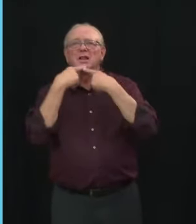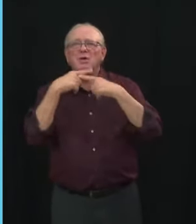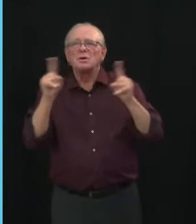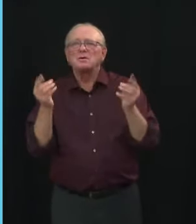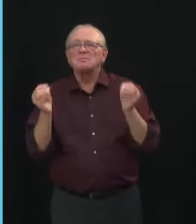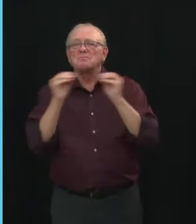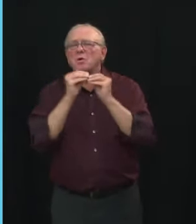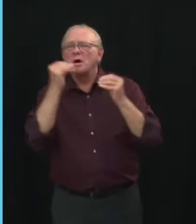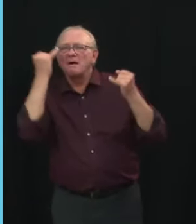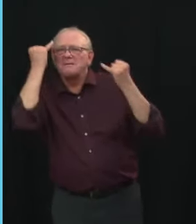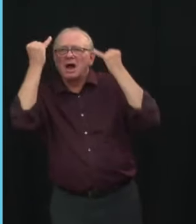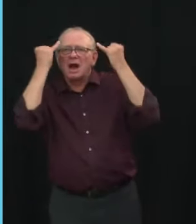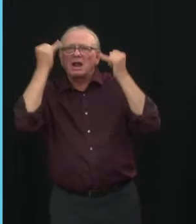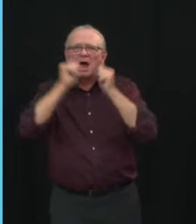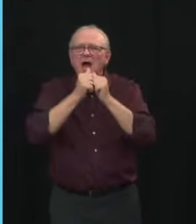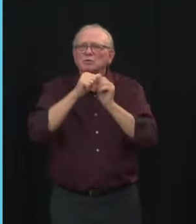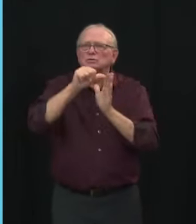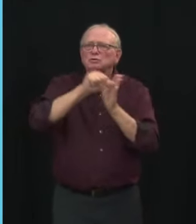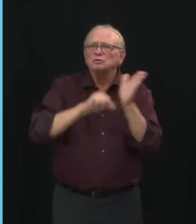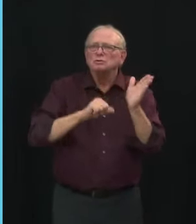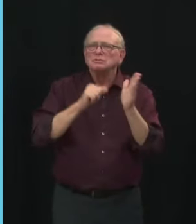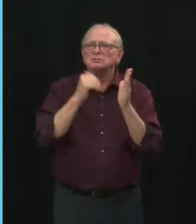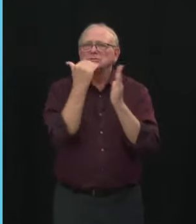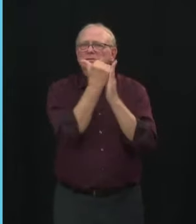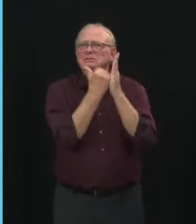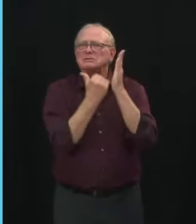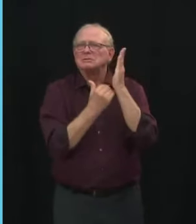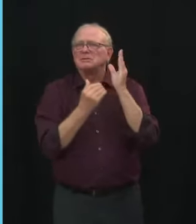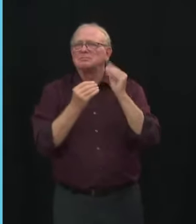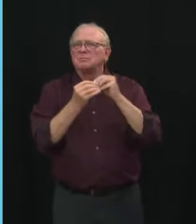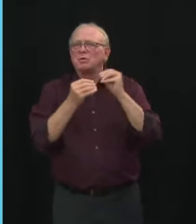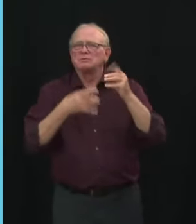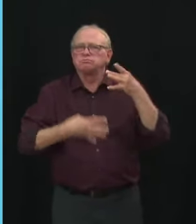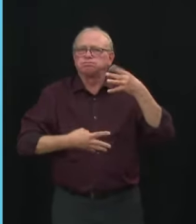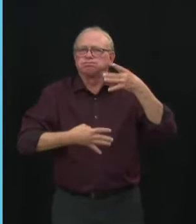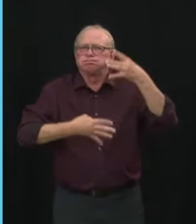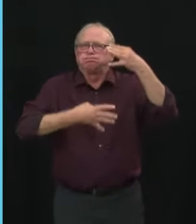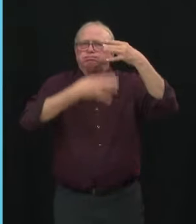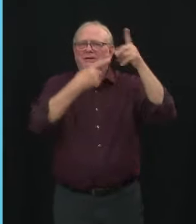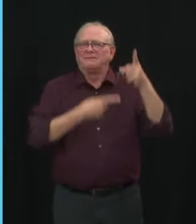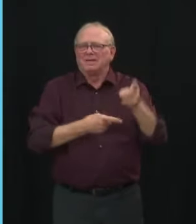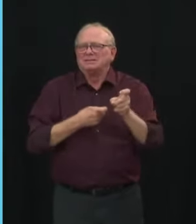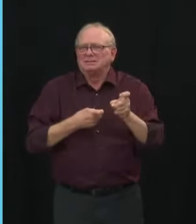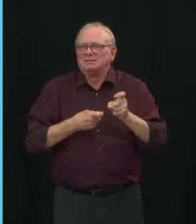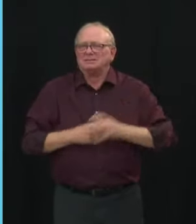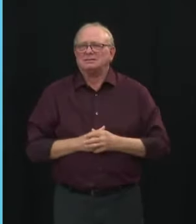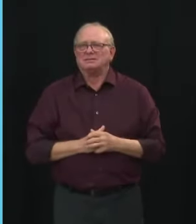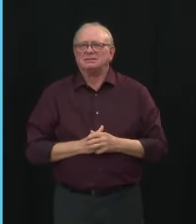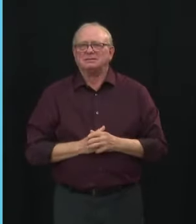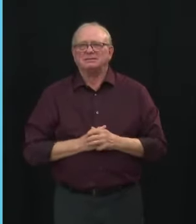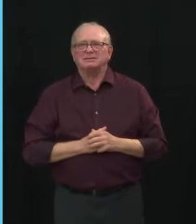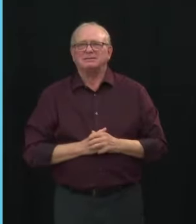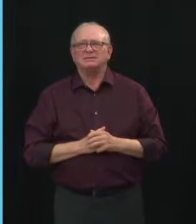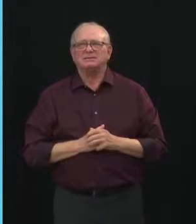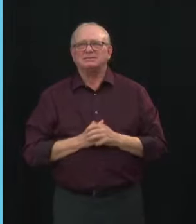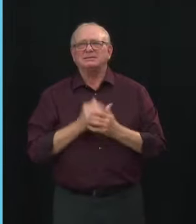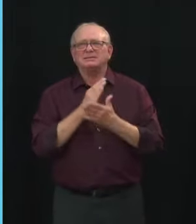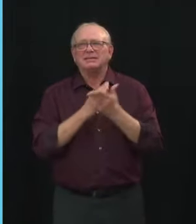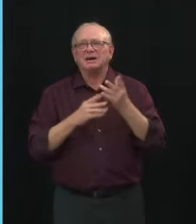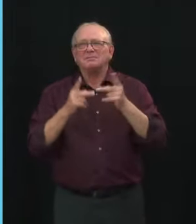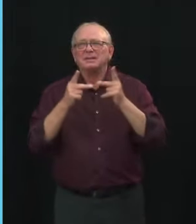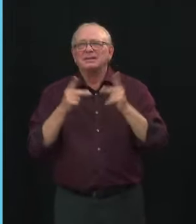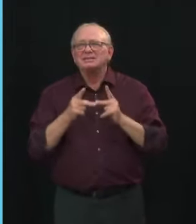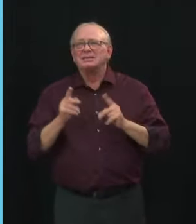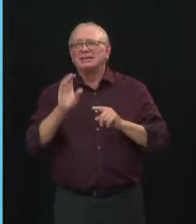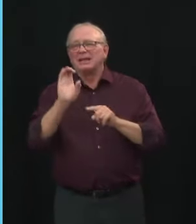Edmonton and in Calgary are over 100% capacity, and that's a concern, obviously, but it's also in line with past years